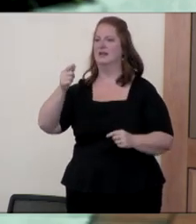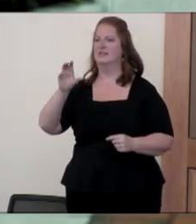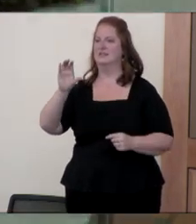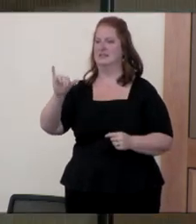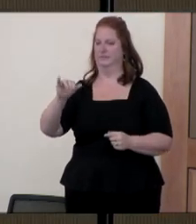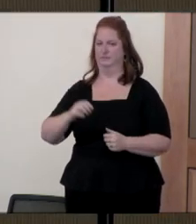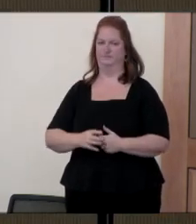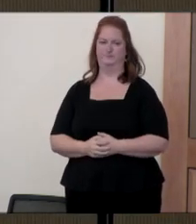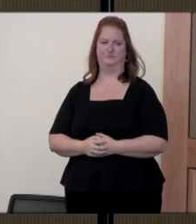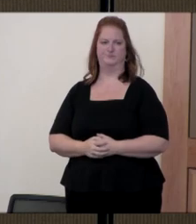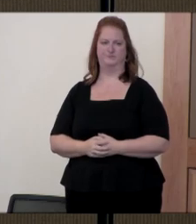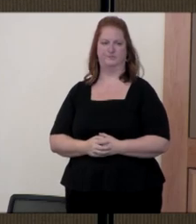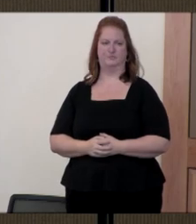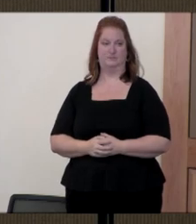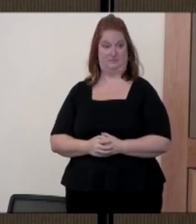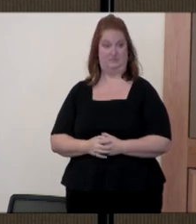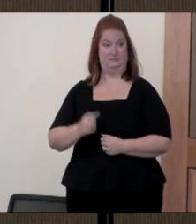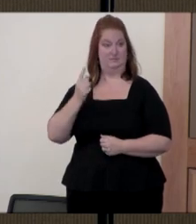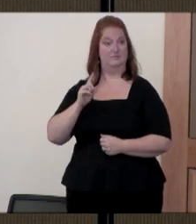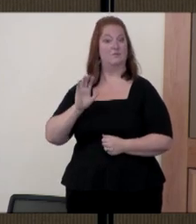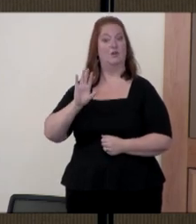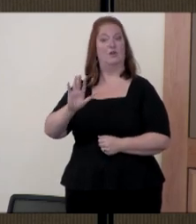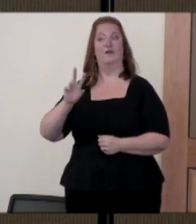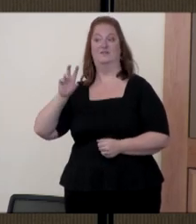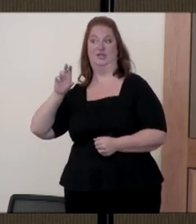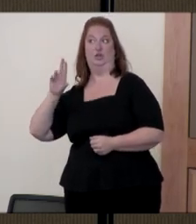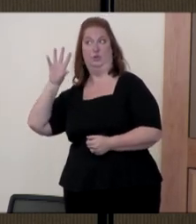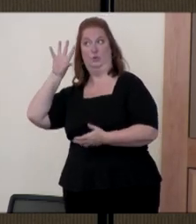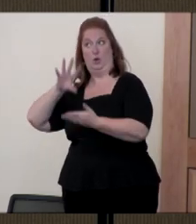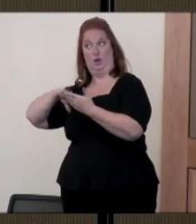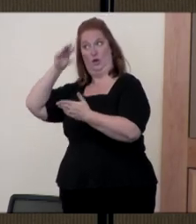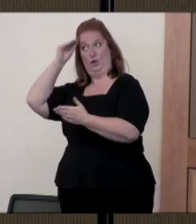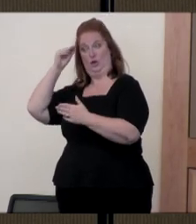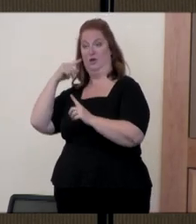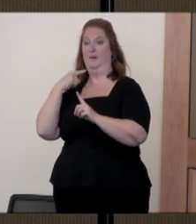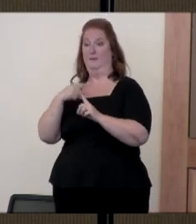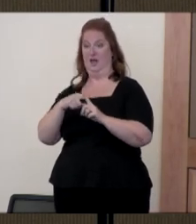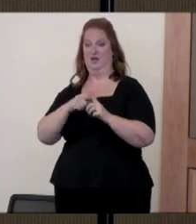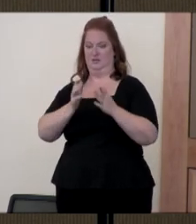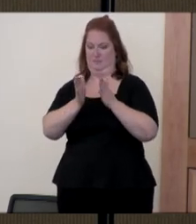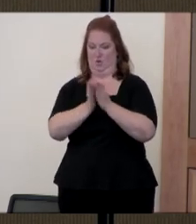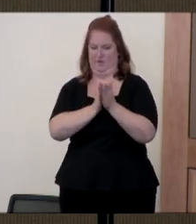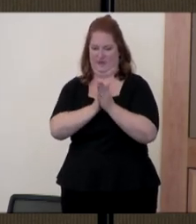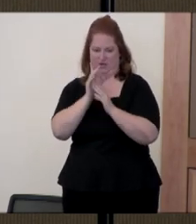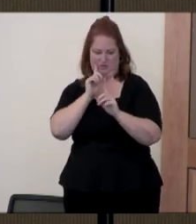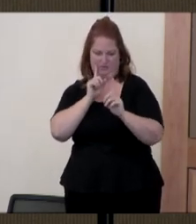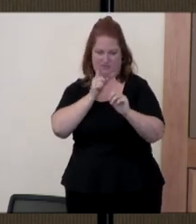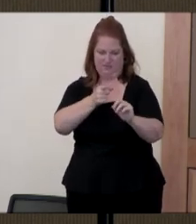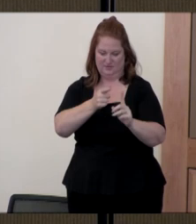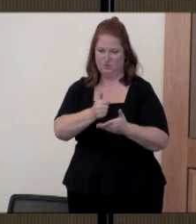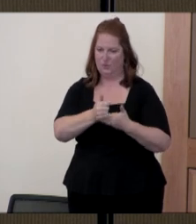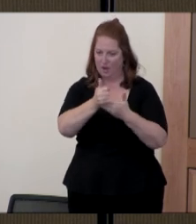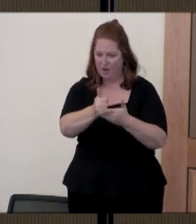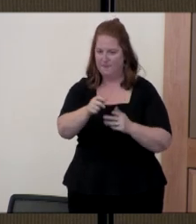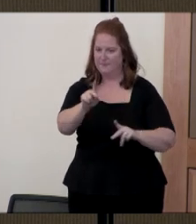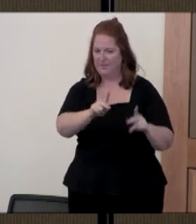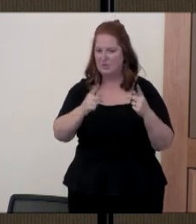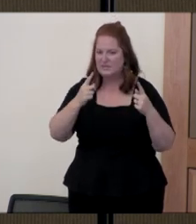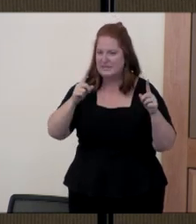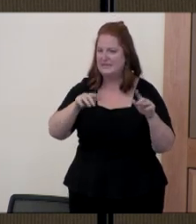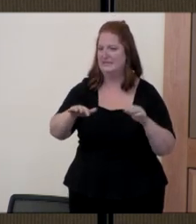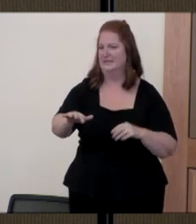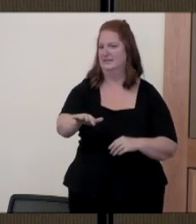She's combined what she's learning at VCU together with a motivating purpose, a purpose that helps other people to succeed.